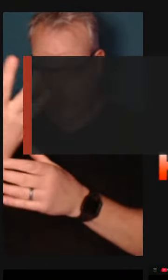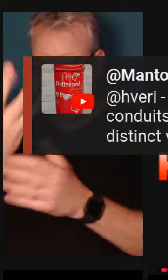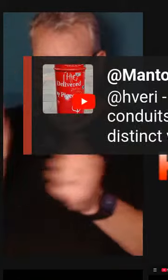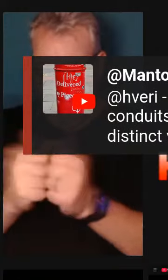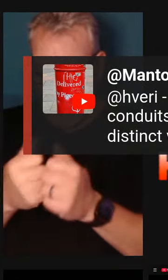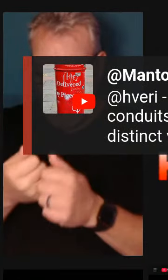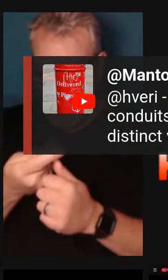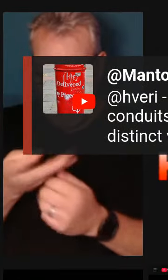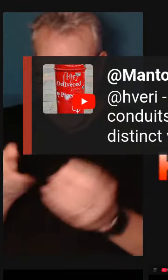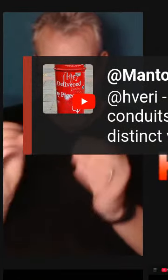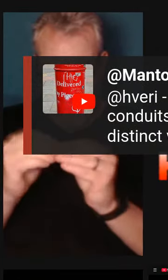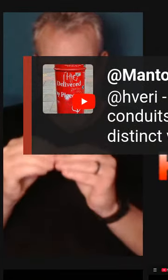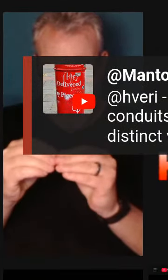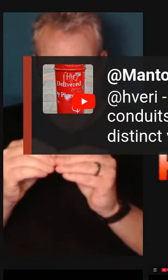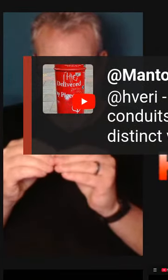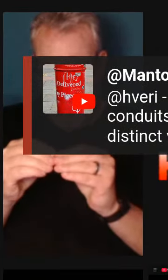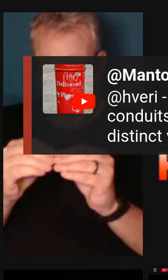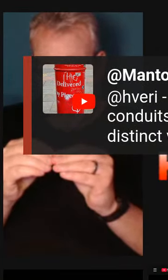Then Madeline